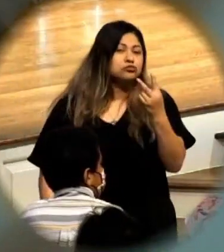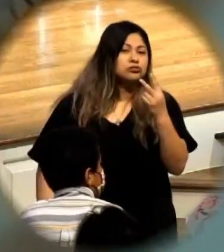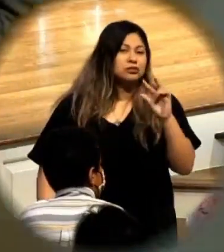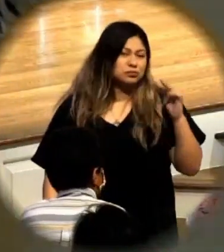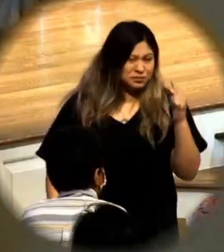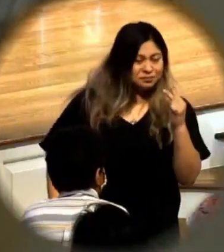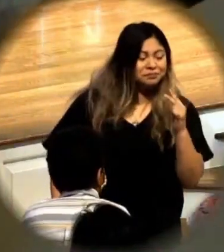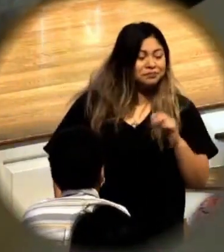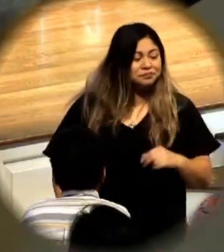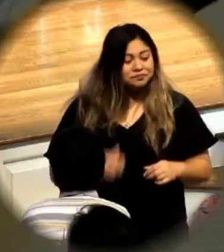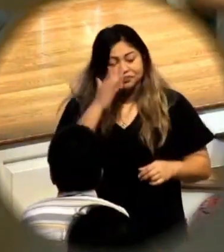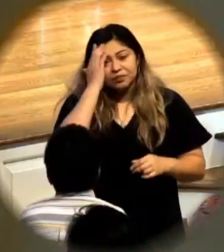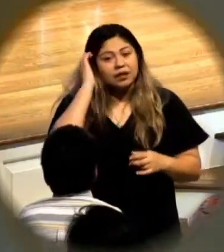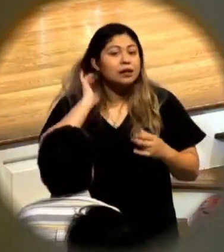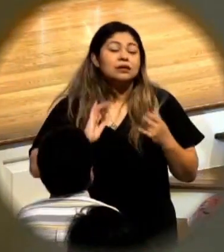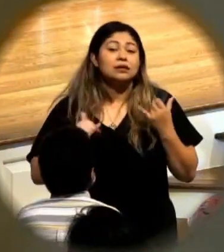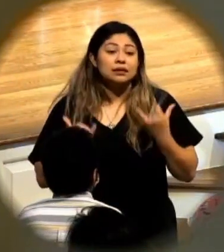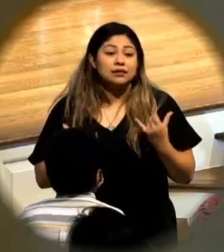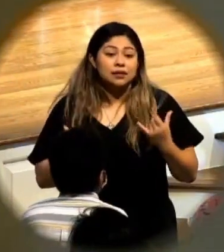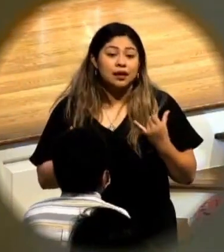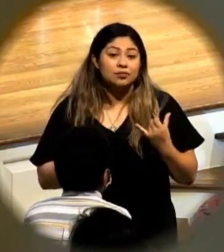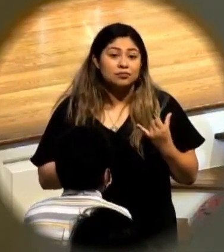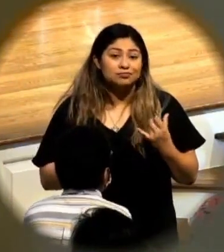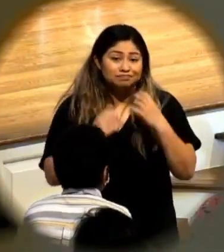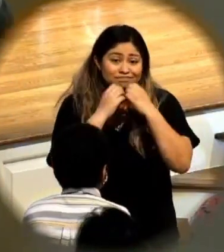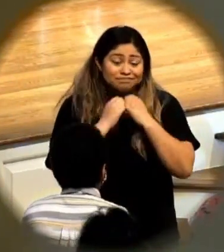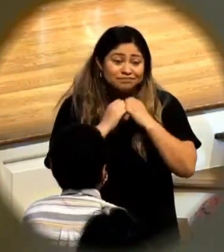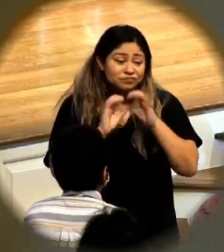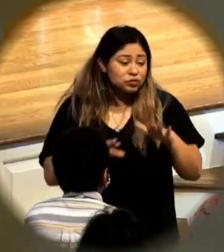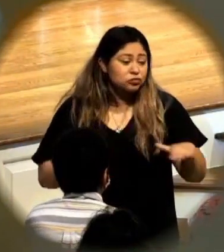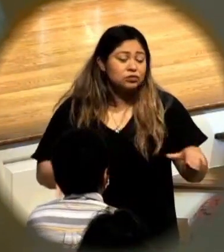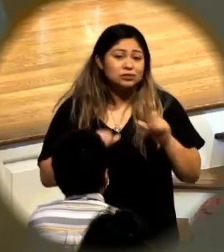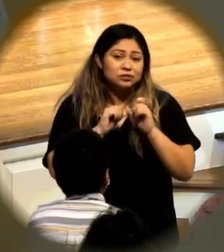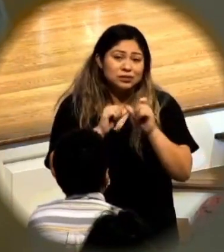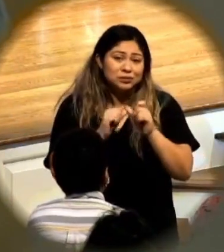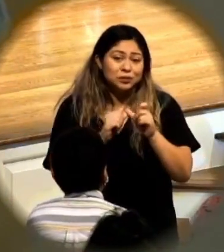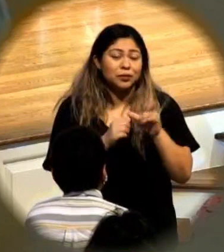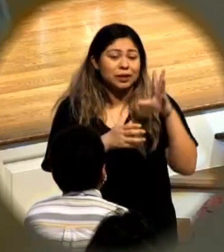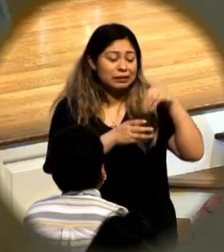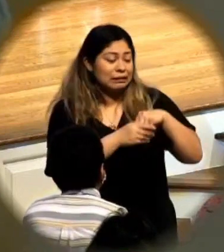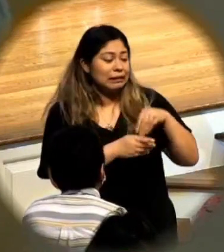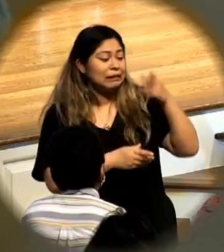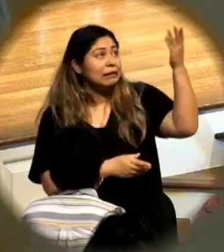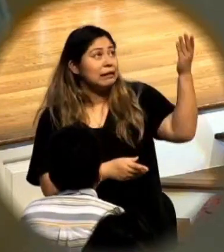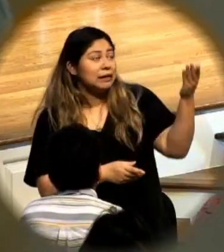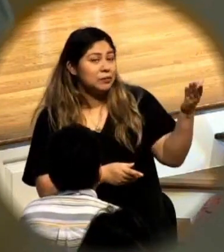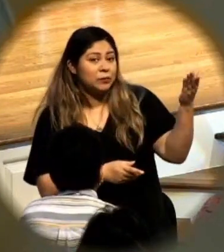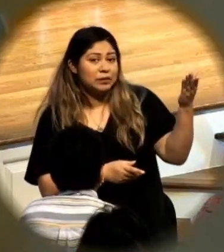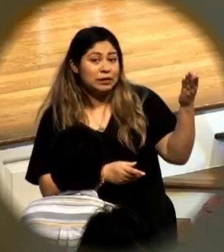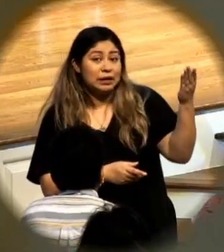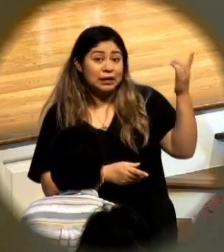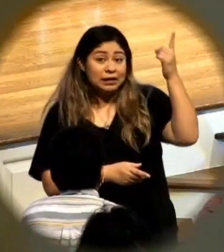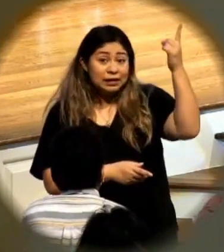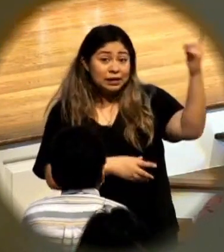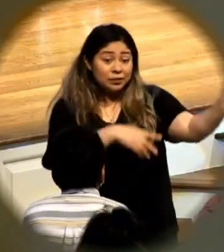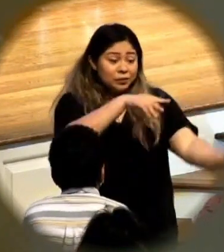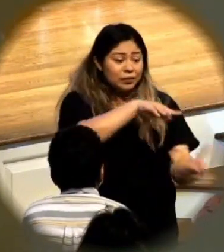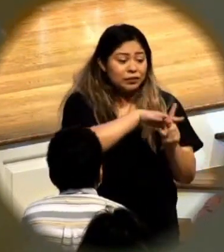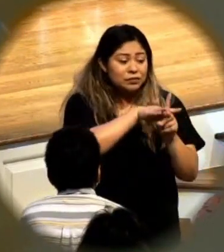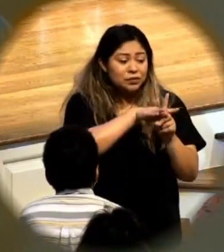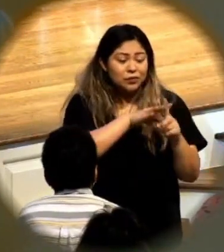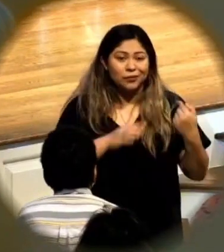together. And now, dear children, continue in him so that when he appears, we may